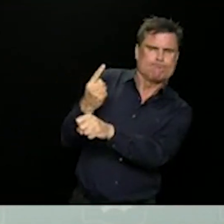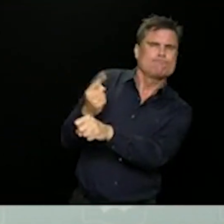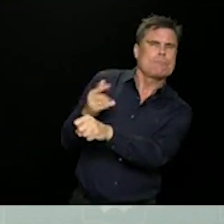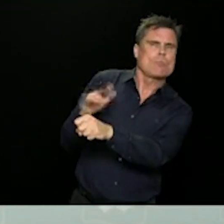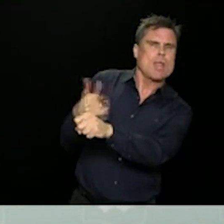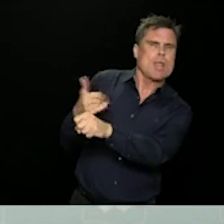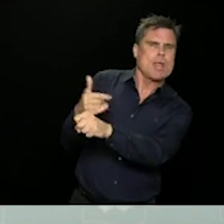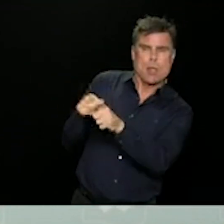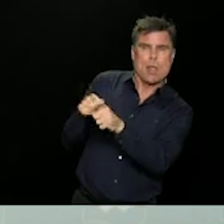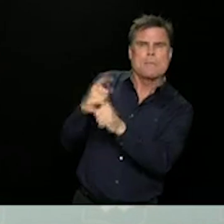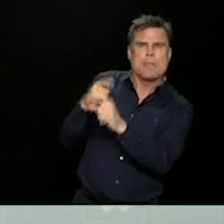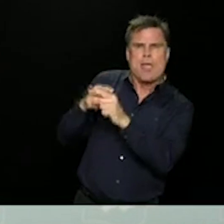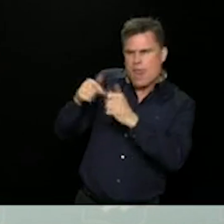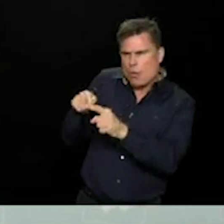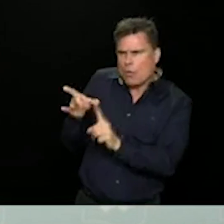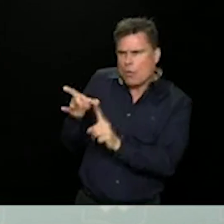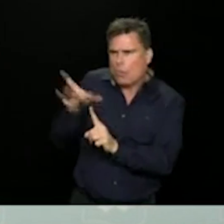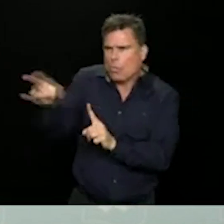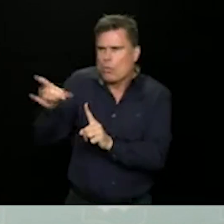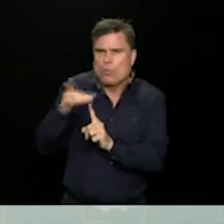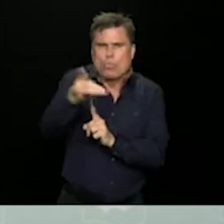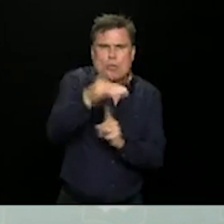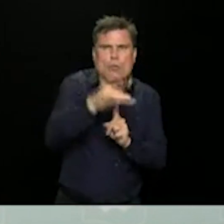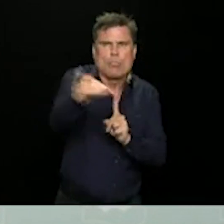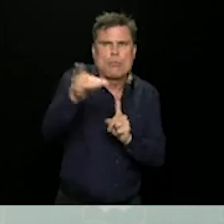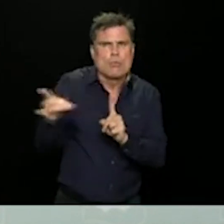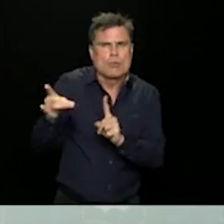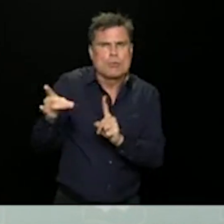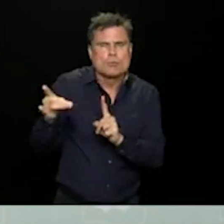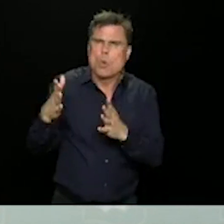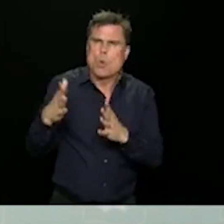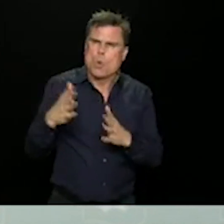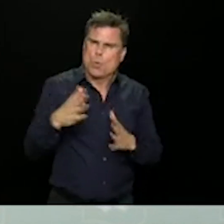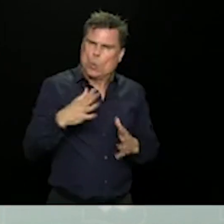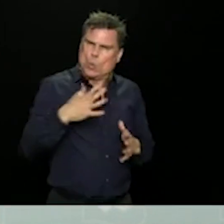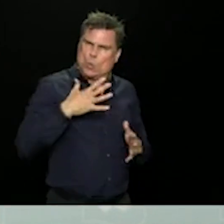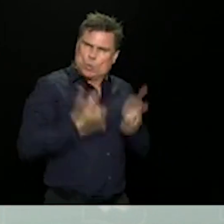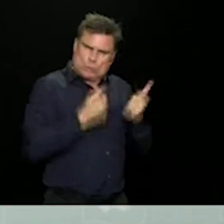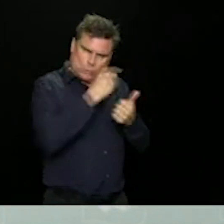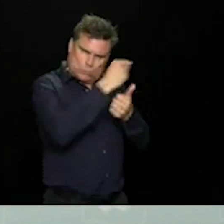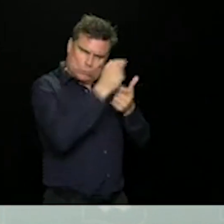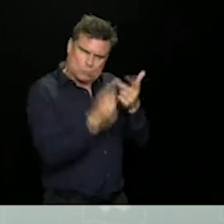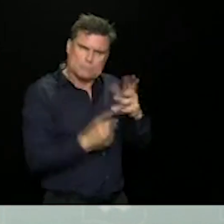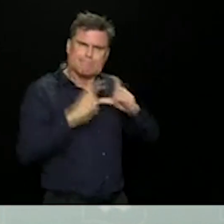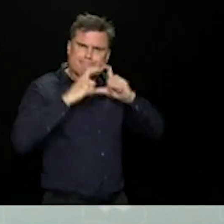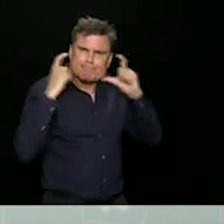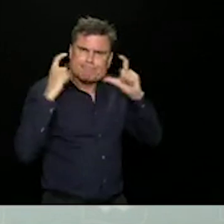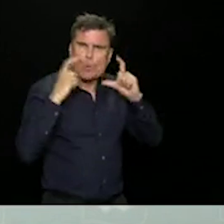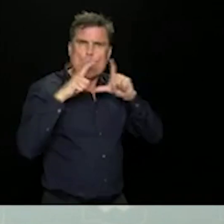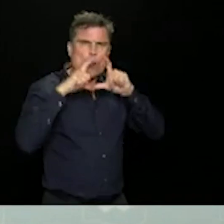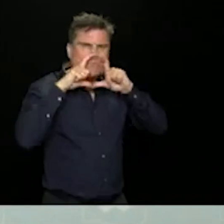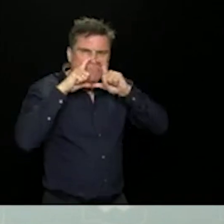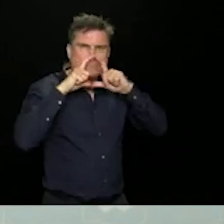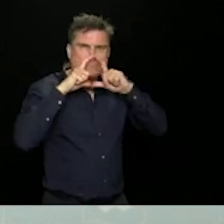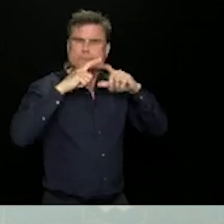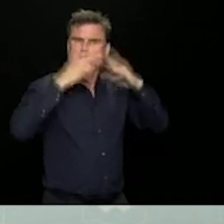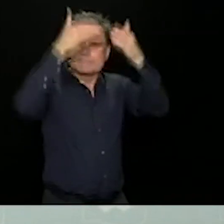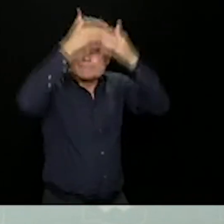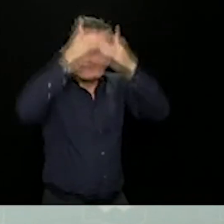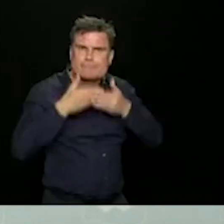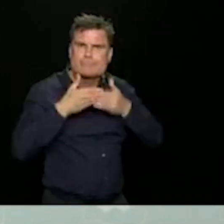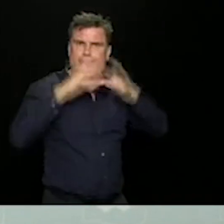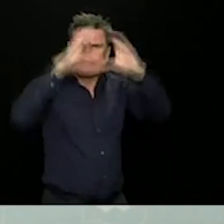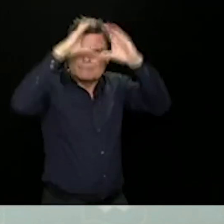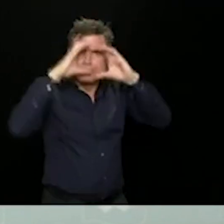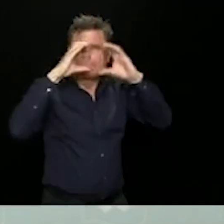for example, and then again in Washington State, in New York. And so there was a lot of concern. I think we are in a much better place now. We